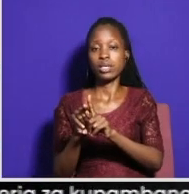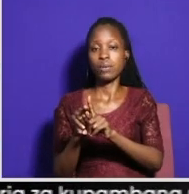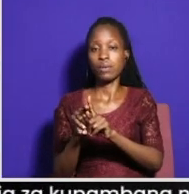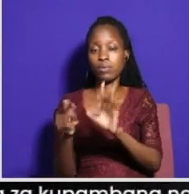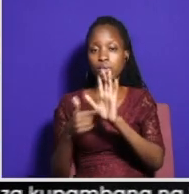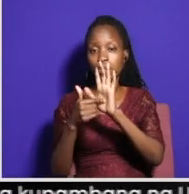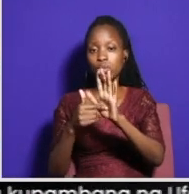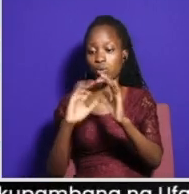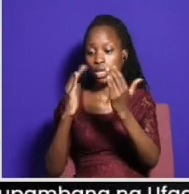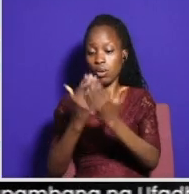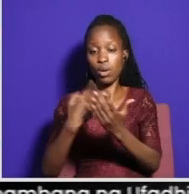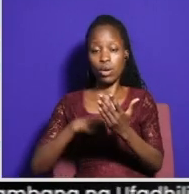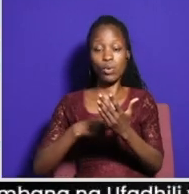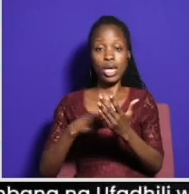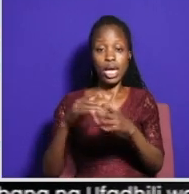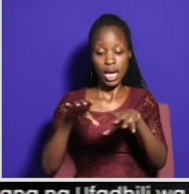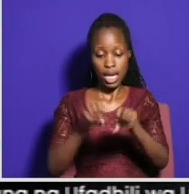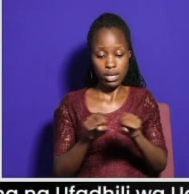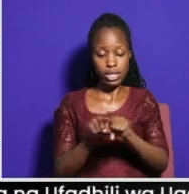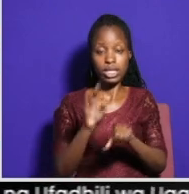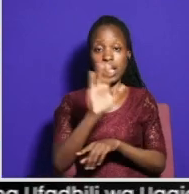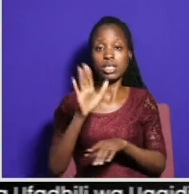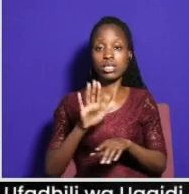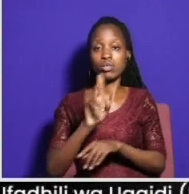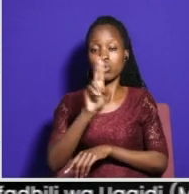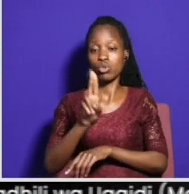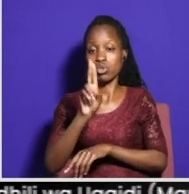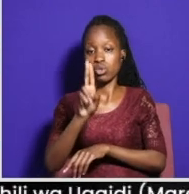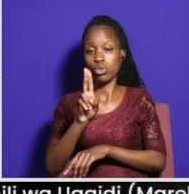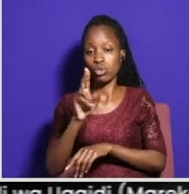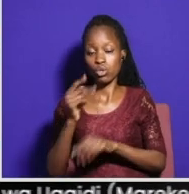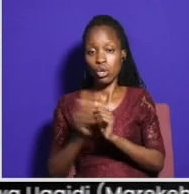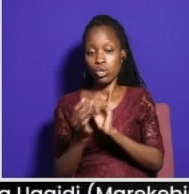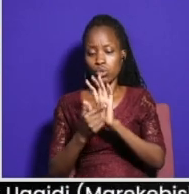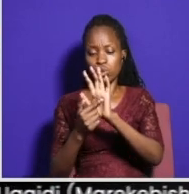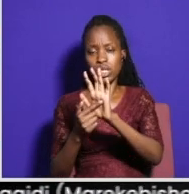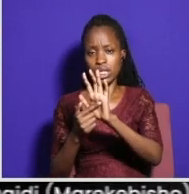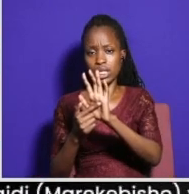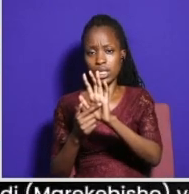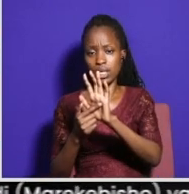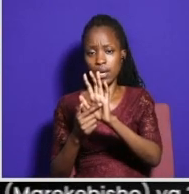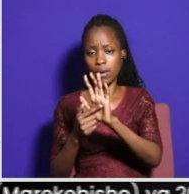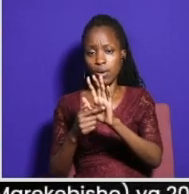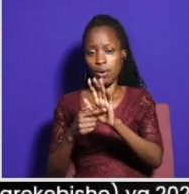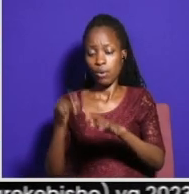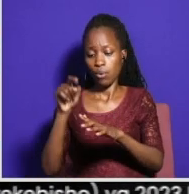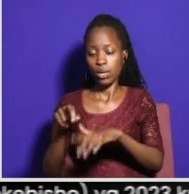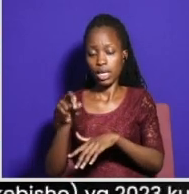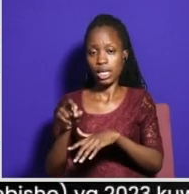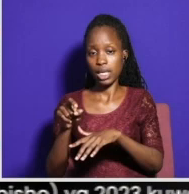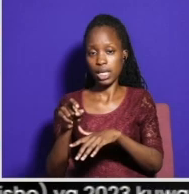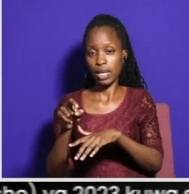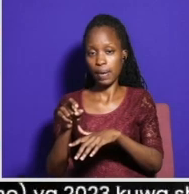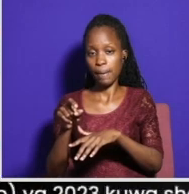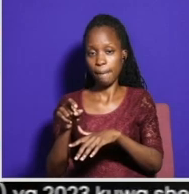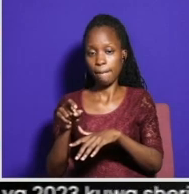youth, inherit, and we urge you to seize the urgency, committing to sustainable development, renewable energy, and